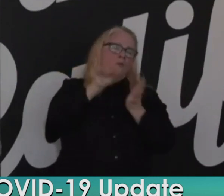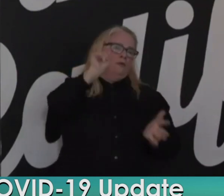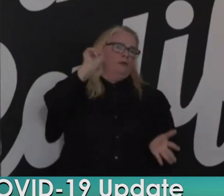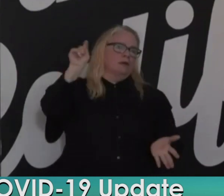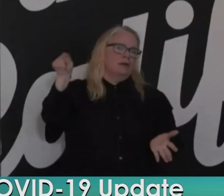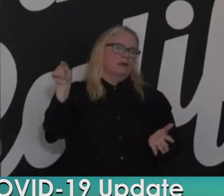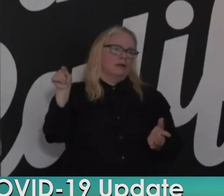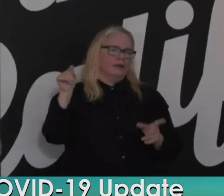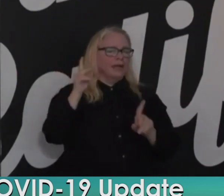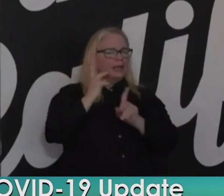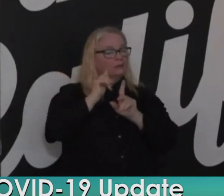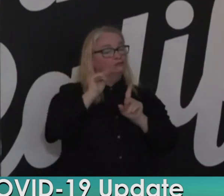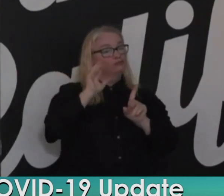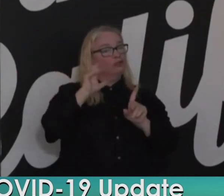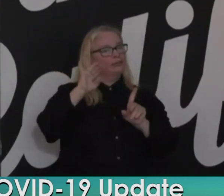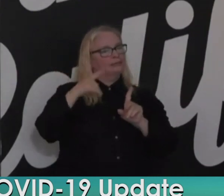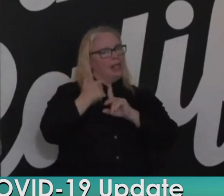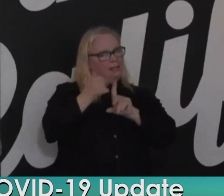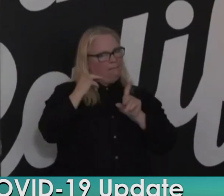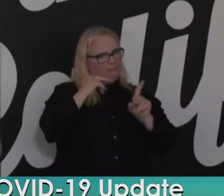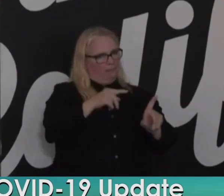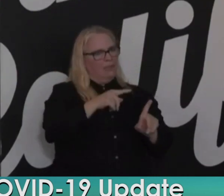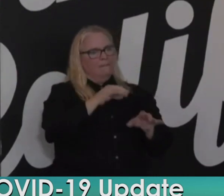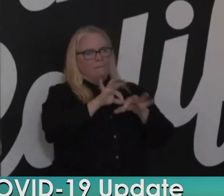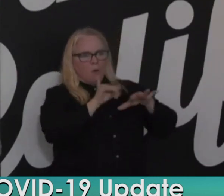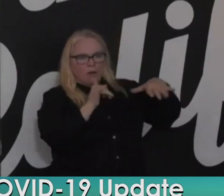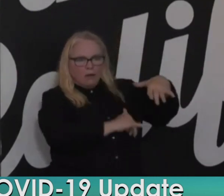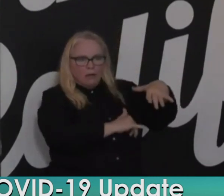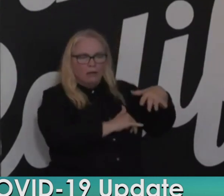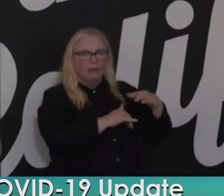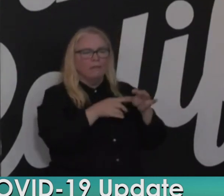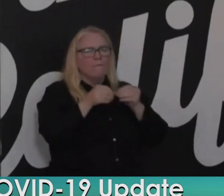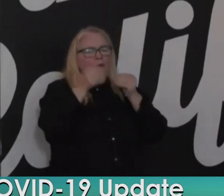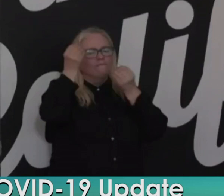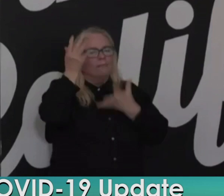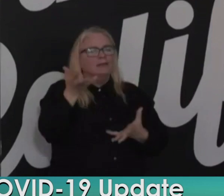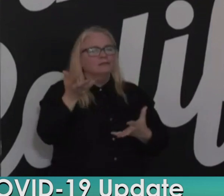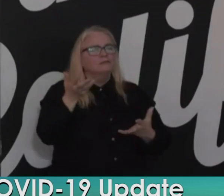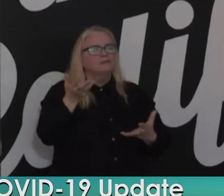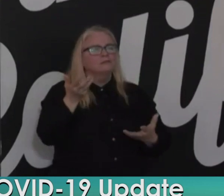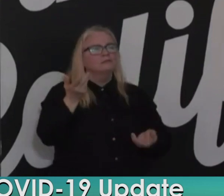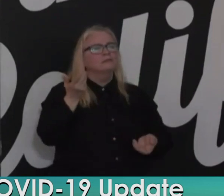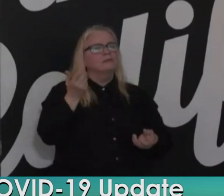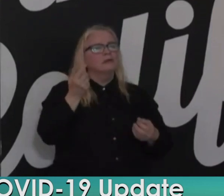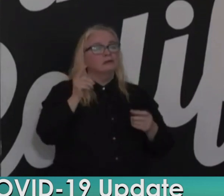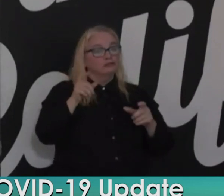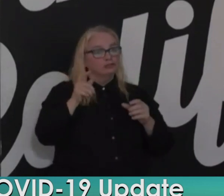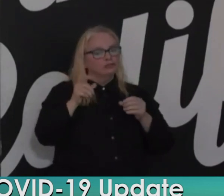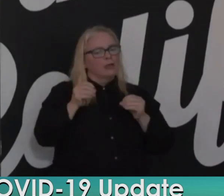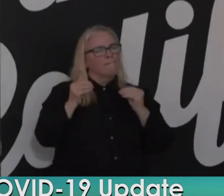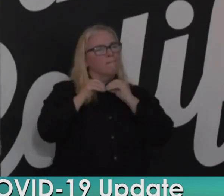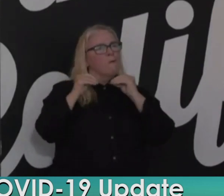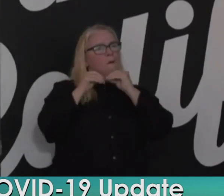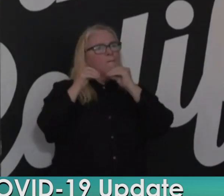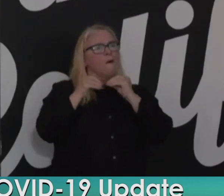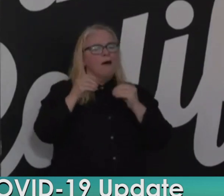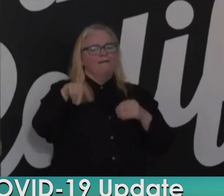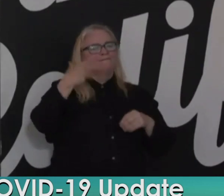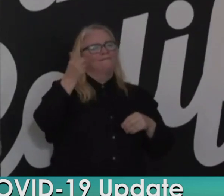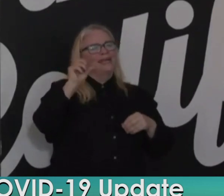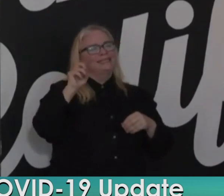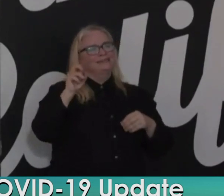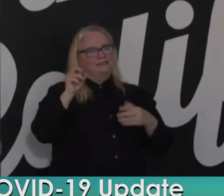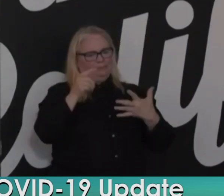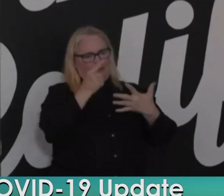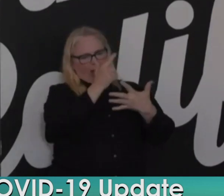more real-time information that allows us to move into this new phase and stay in that phase in a very,